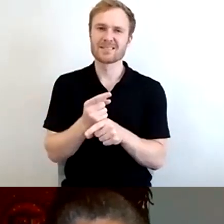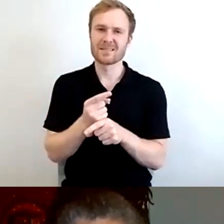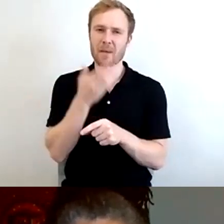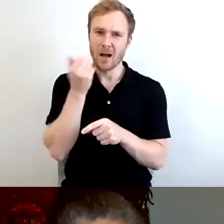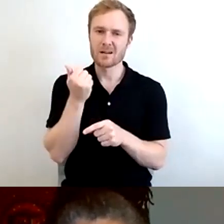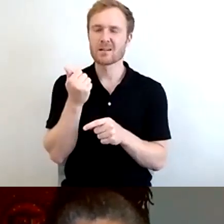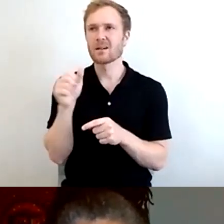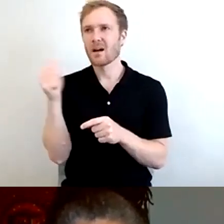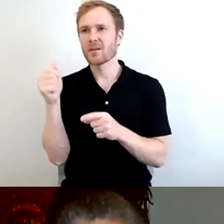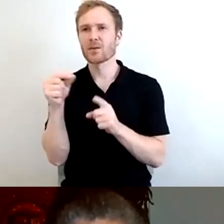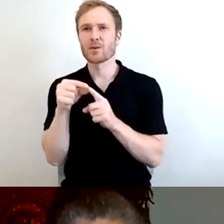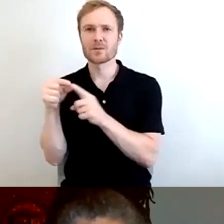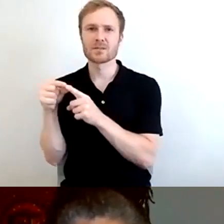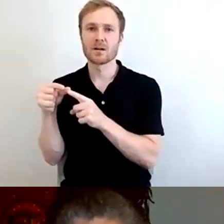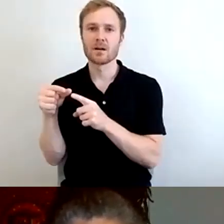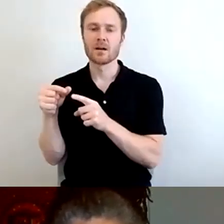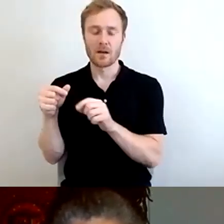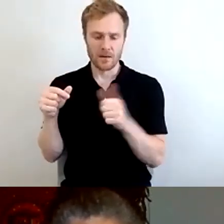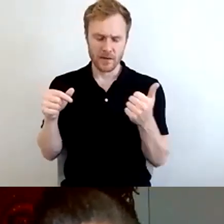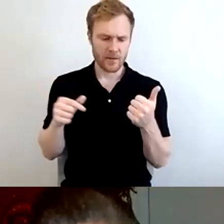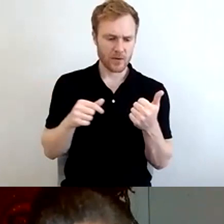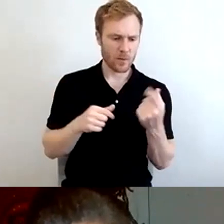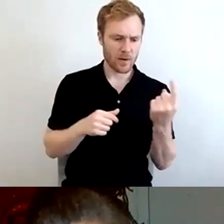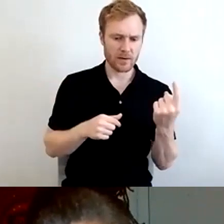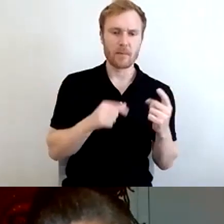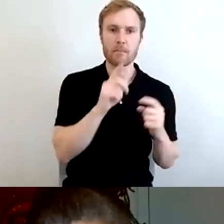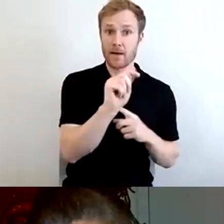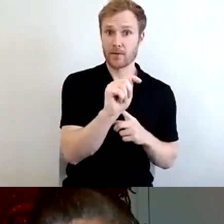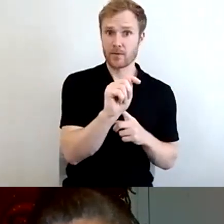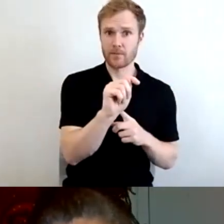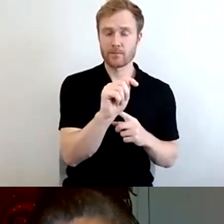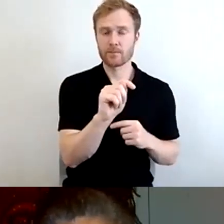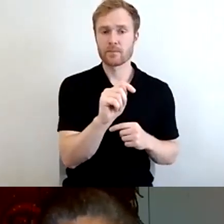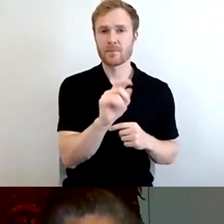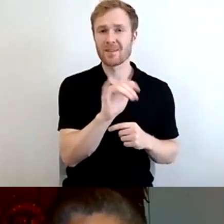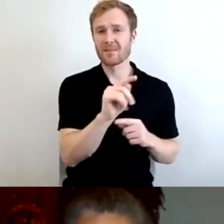buddy one and the bathroom. With the bathroom situation,